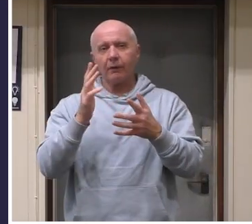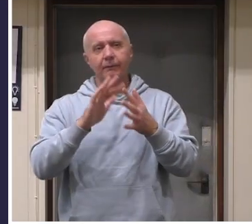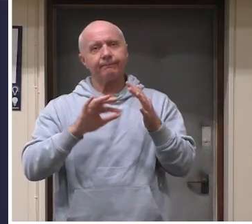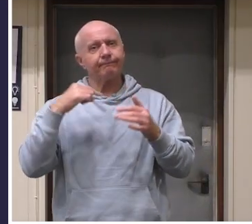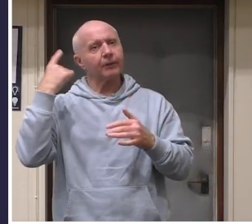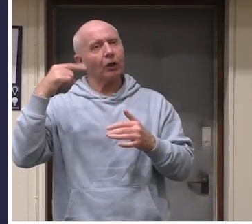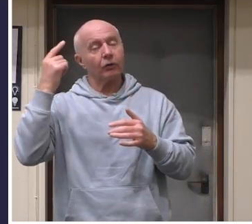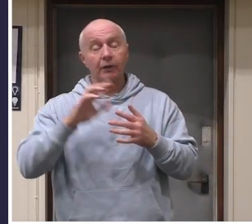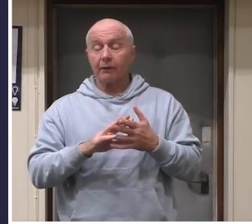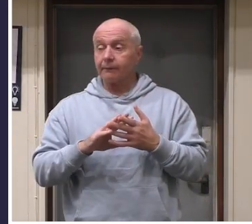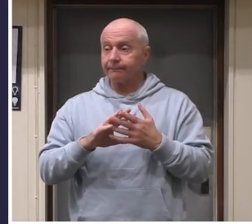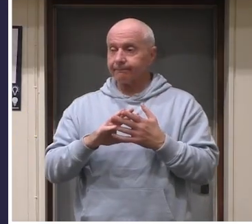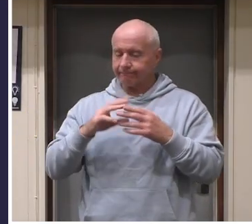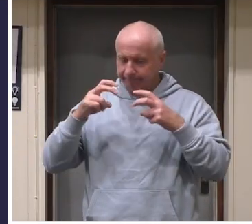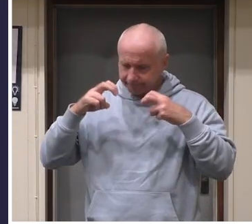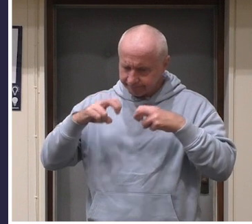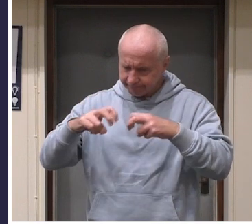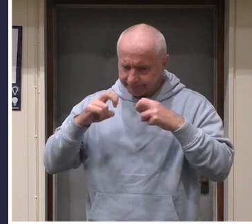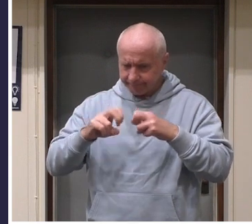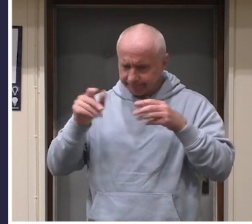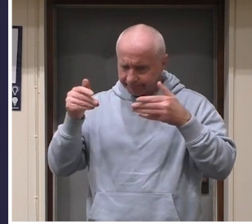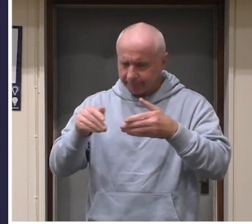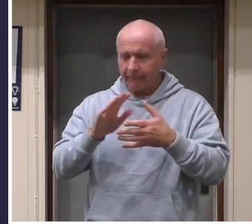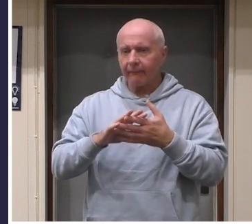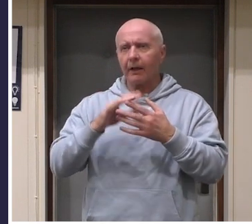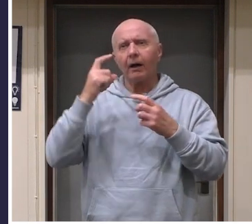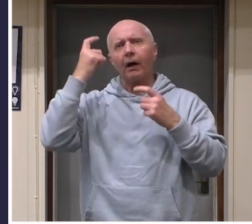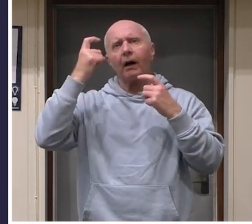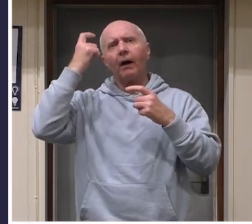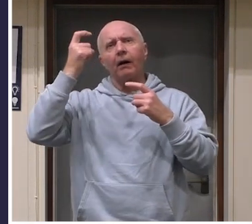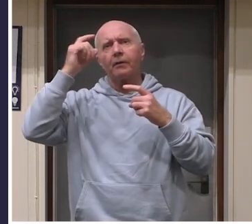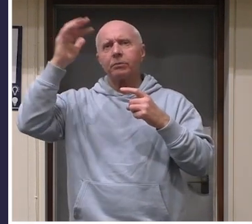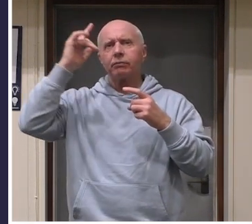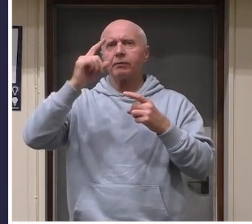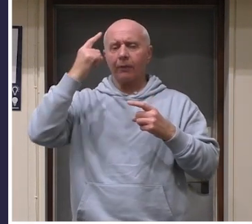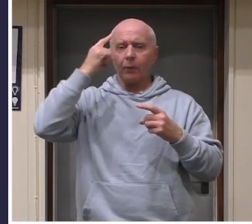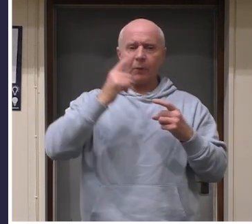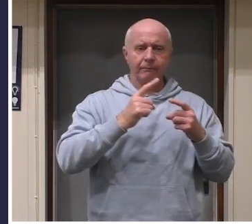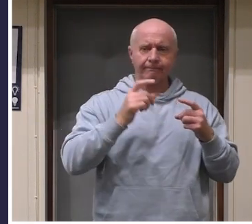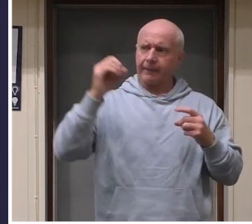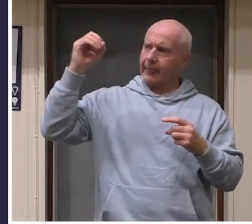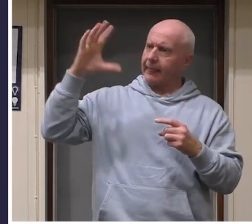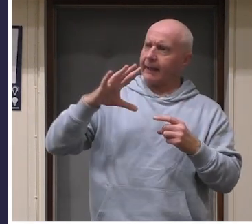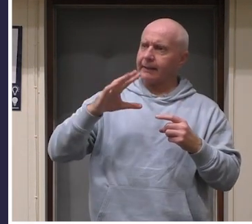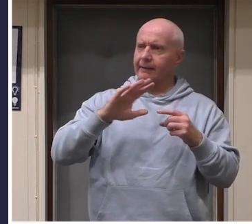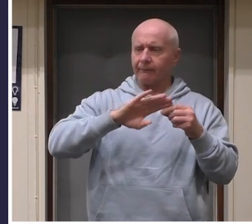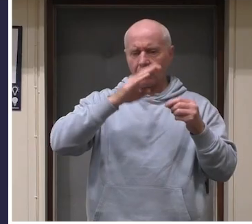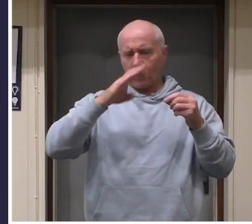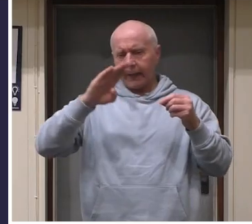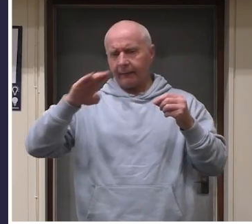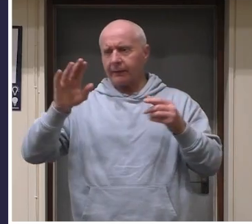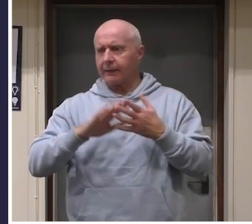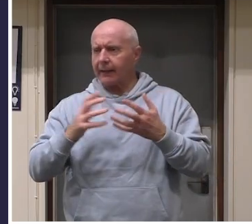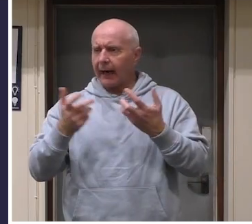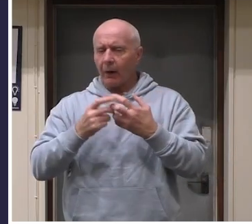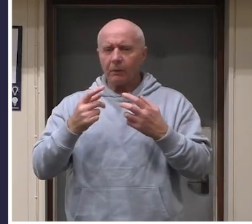he was working on a hypothesis that he had. He was convinced that light is made of waves, but he wanted to find a way to prove it.